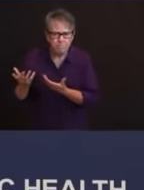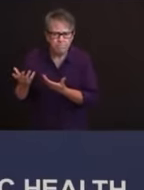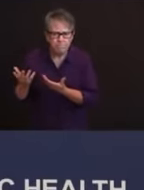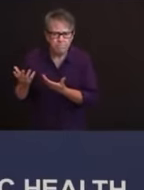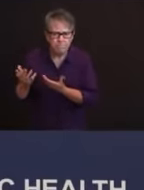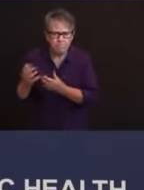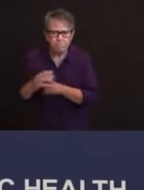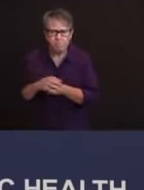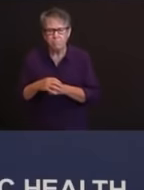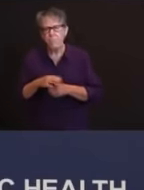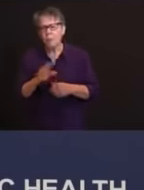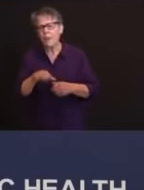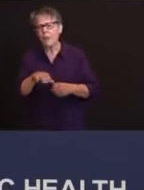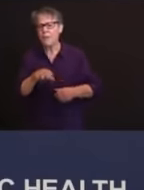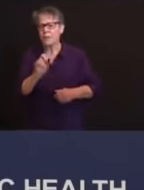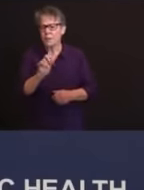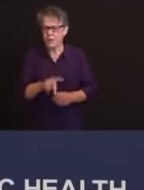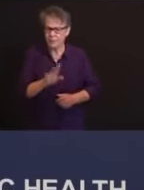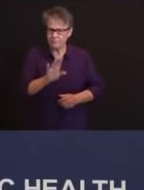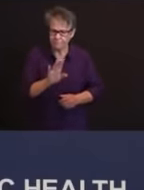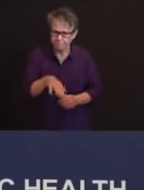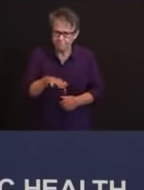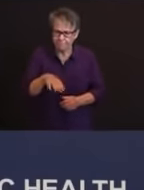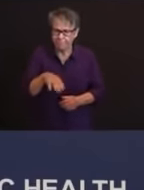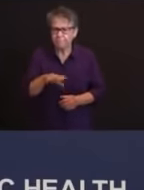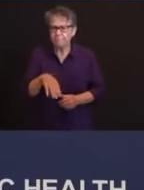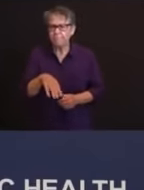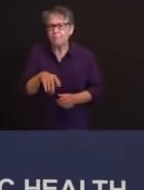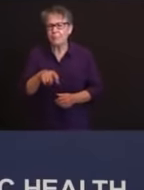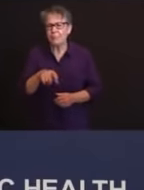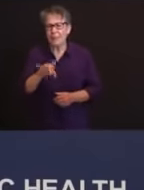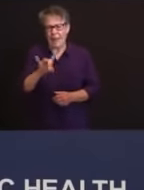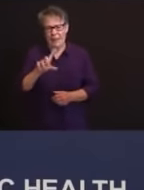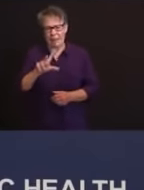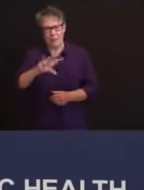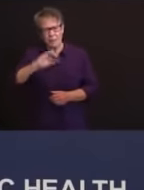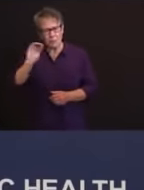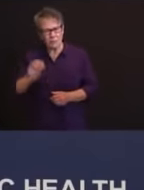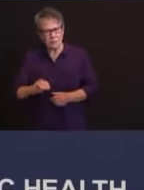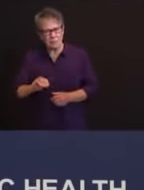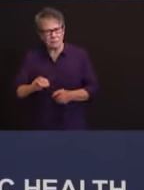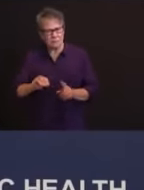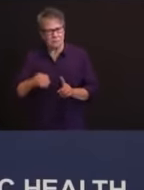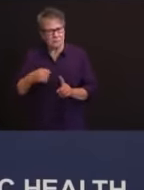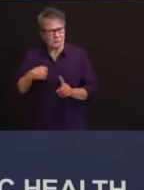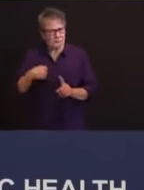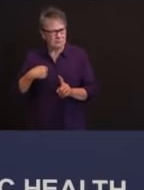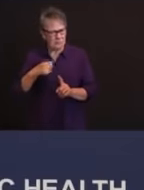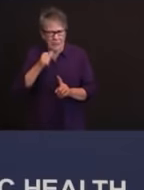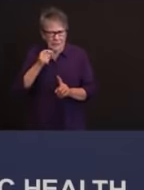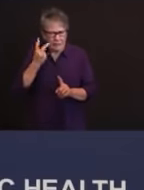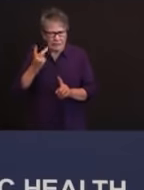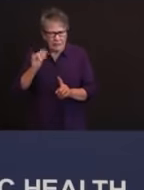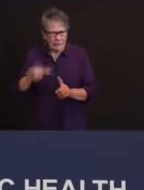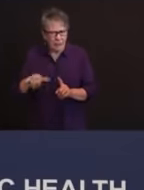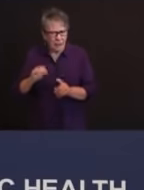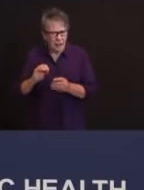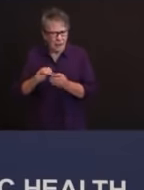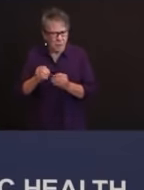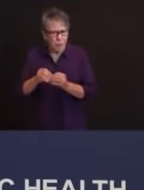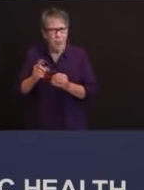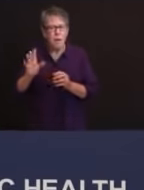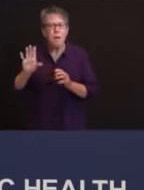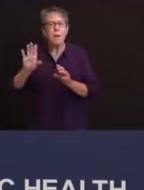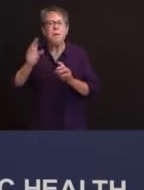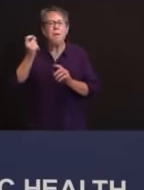Sure. I'm not sure I've seen the 83% number, but the way this works is all mail-in ballots